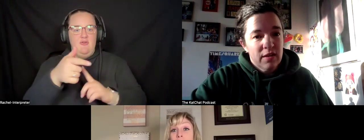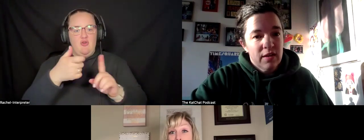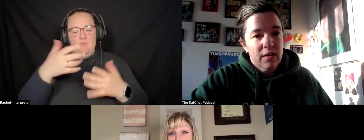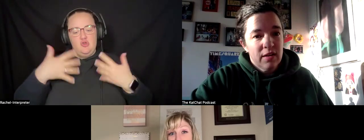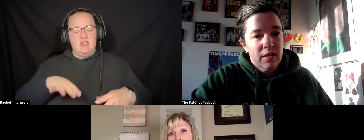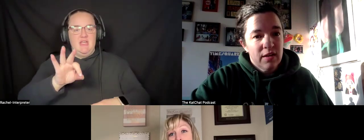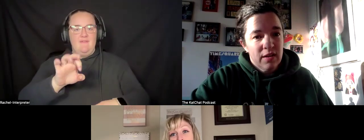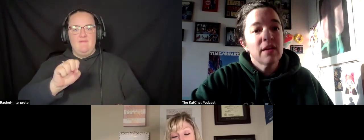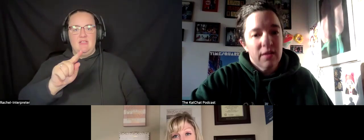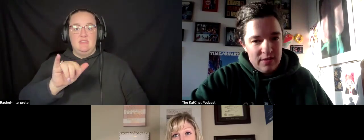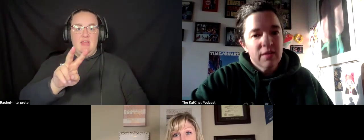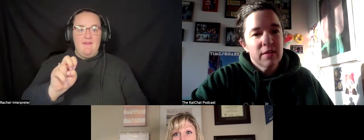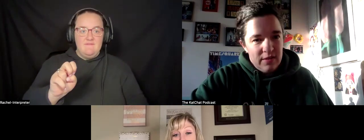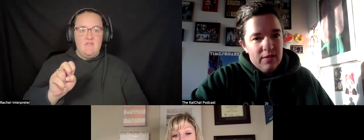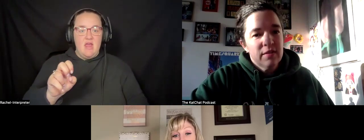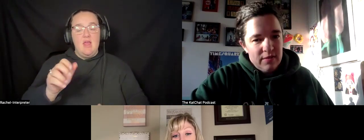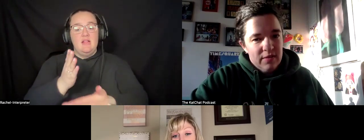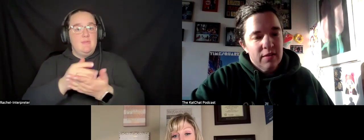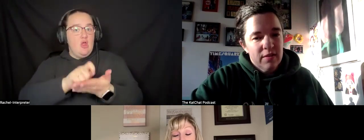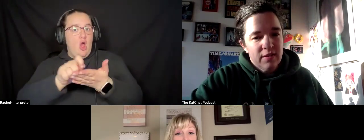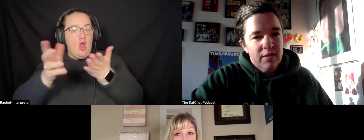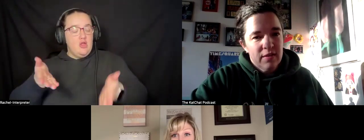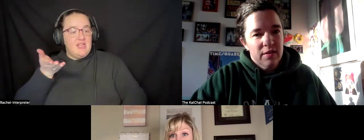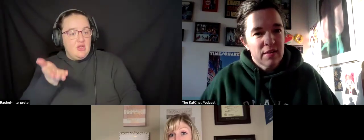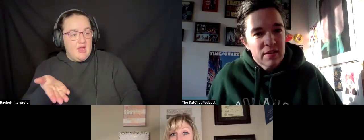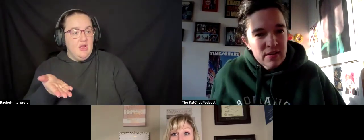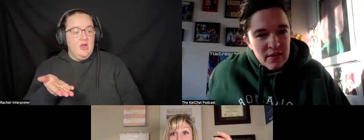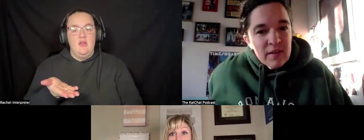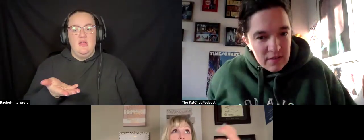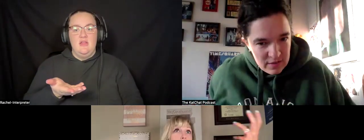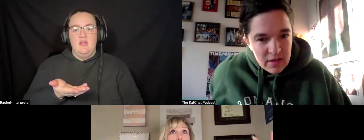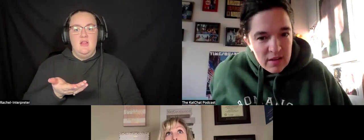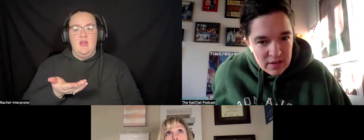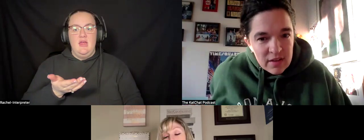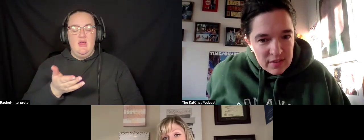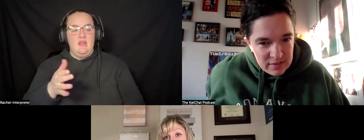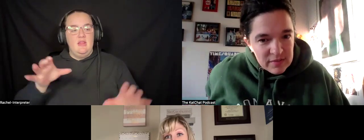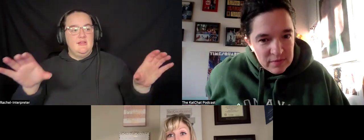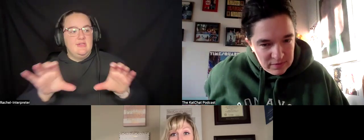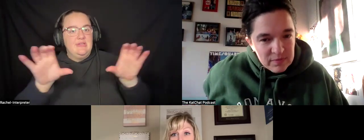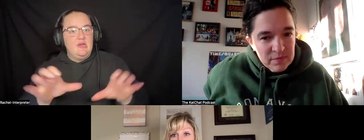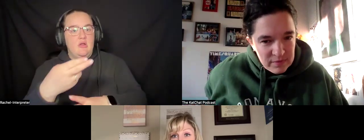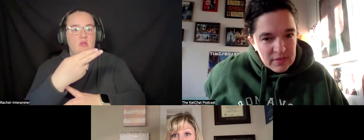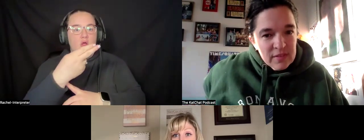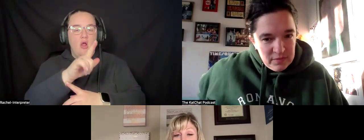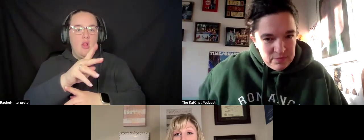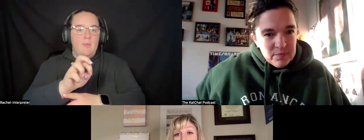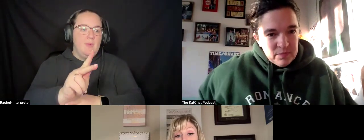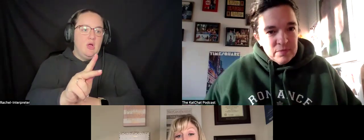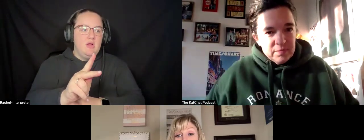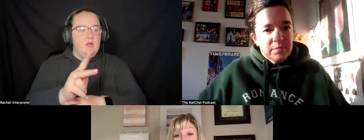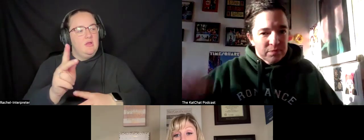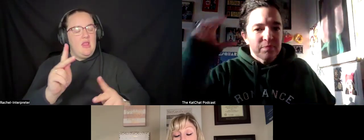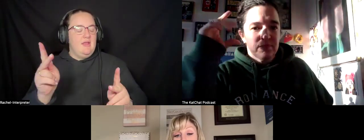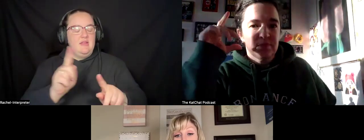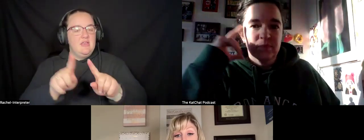some of the authors that are there. And yeah, differently, like the Deck the Hallmark guys were there and some of the other podcasters and